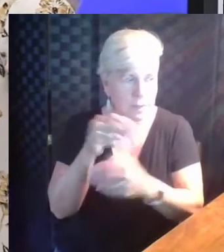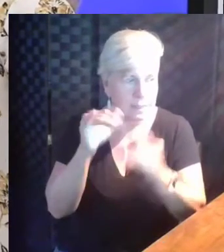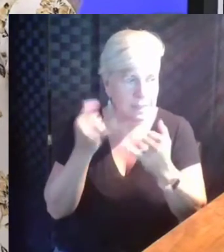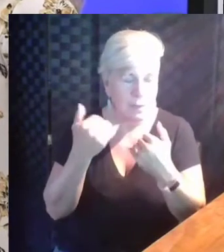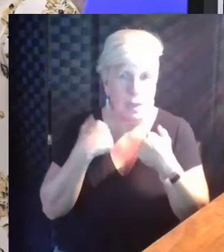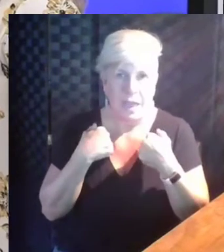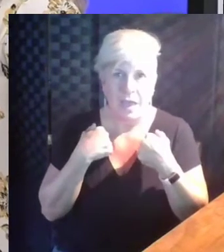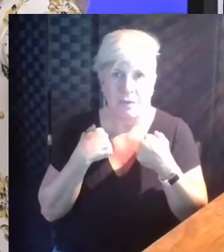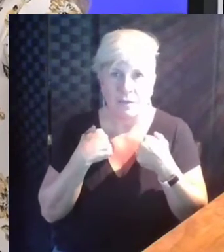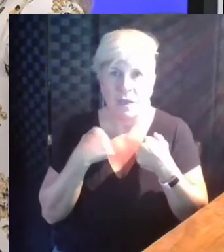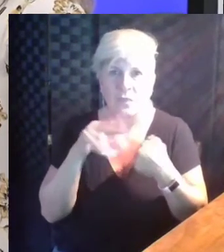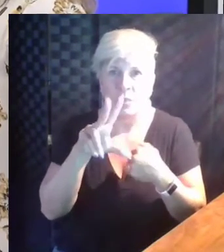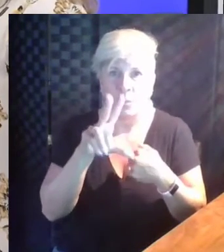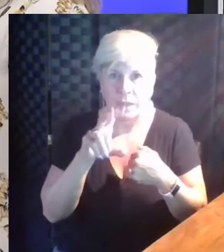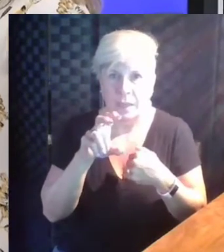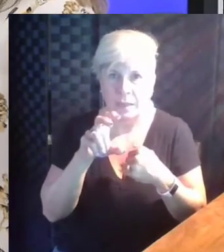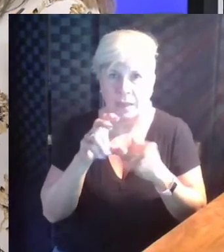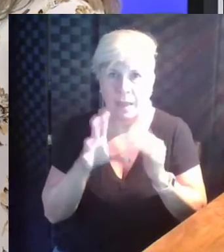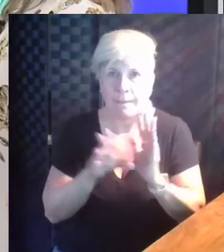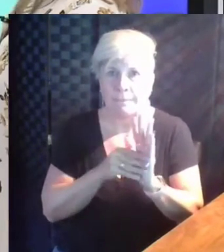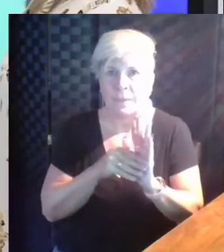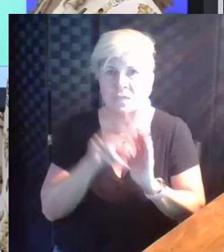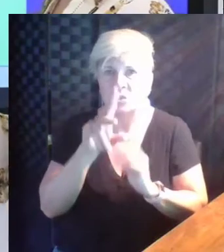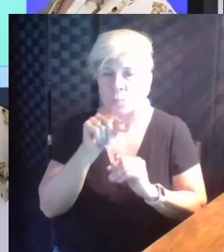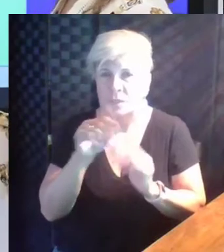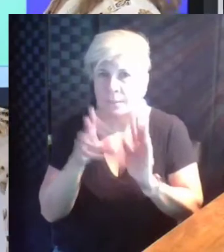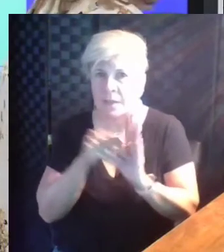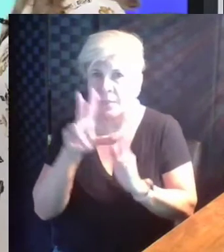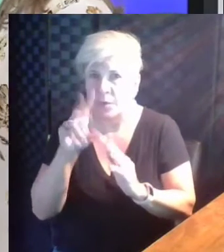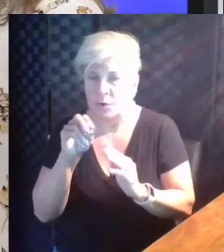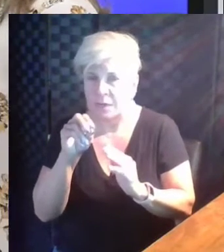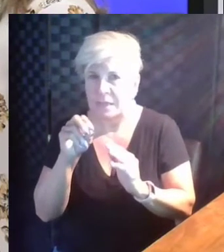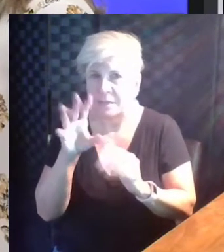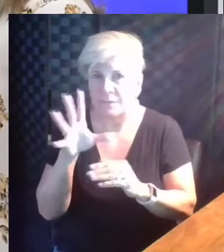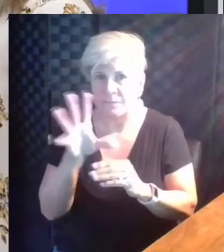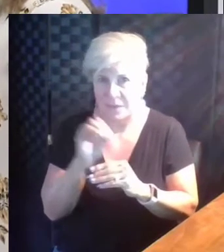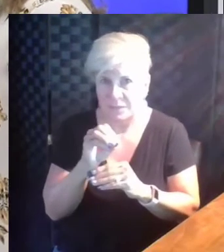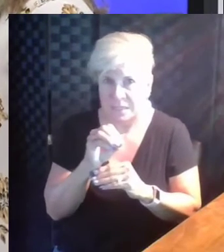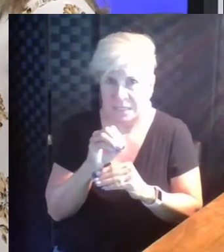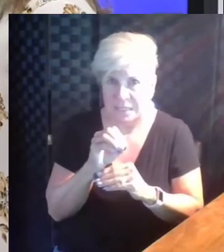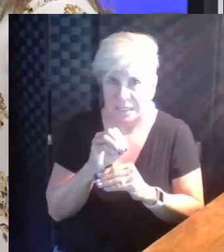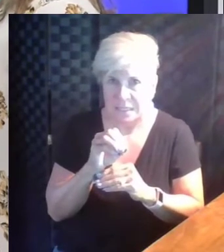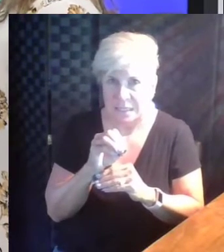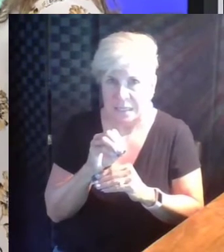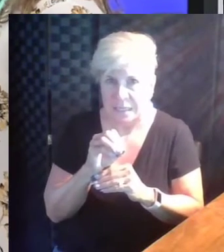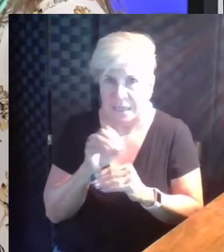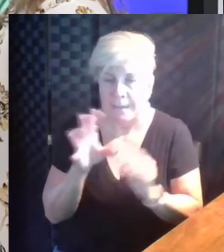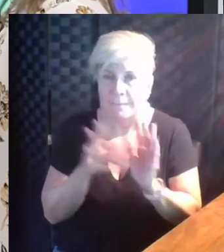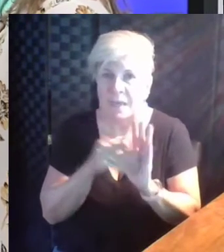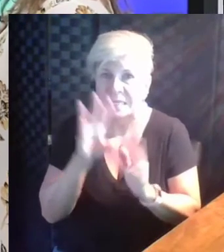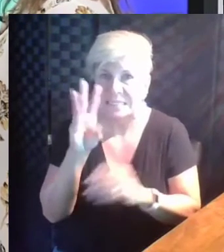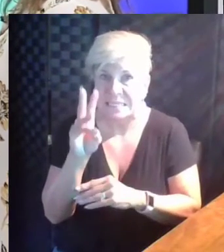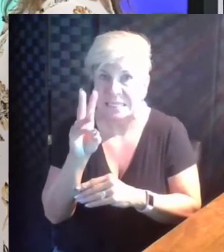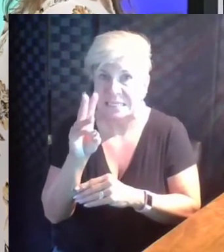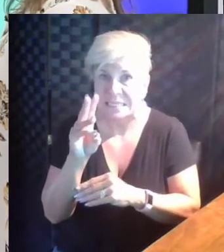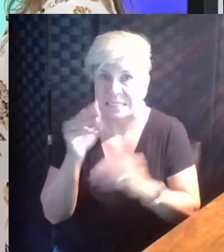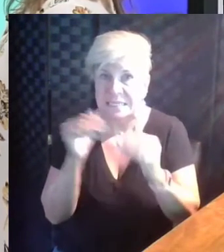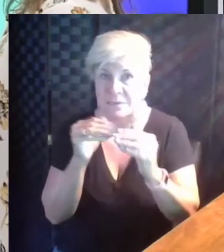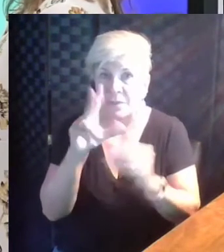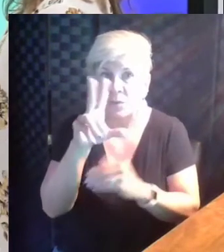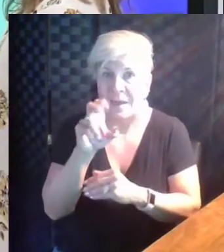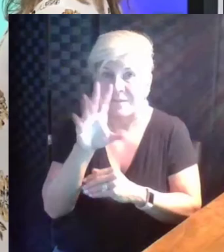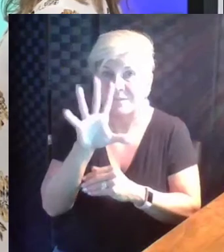have 300. 20 plus 30 is 50, plus 6 gives